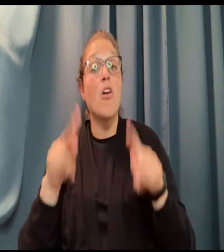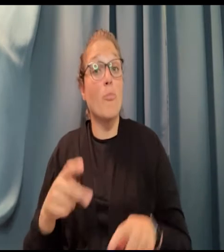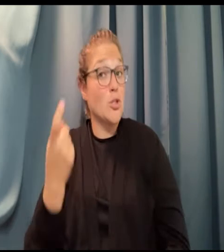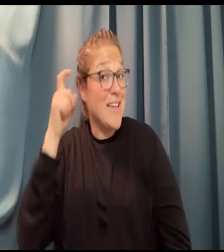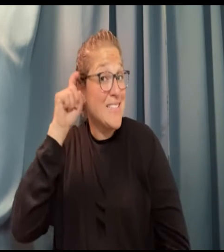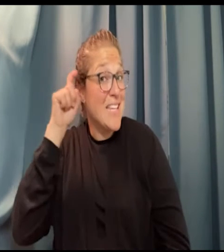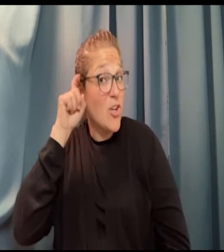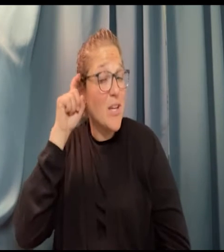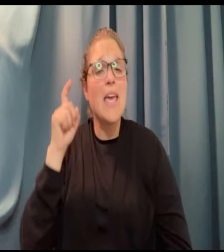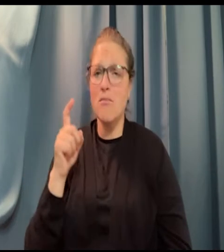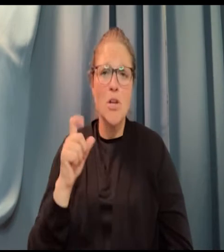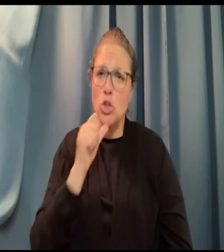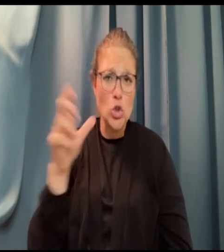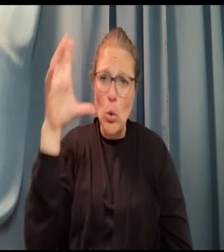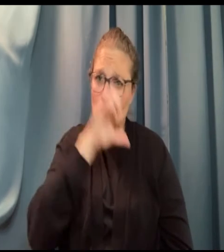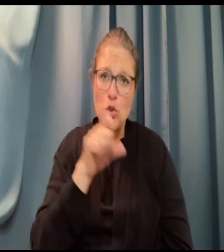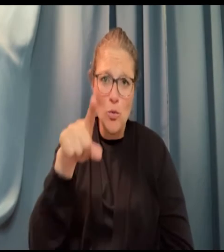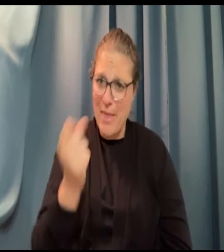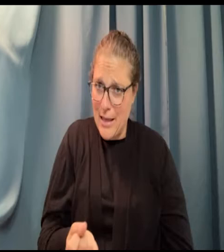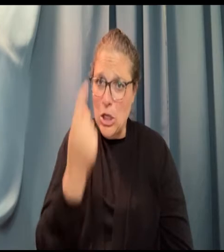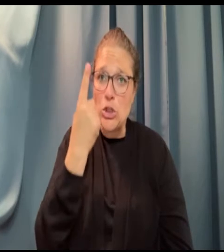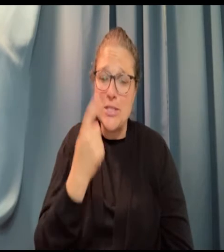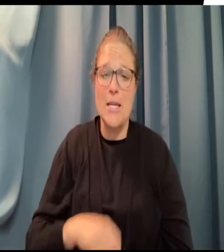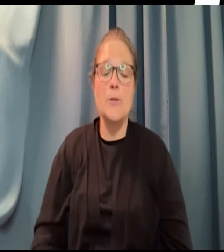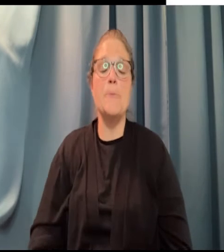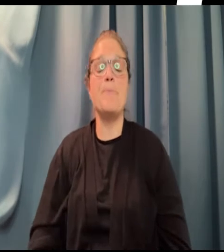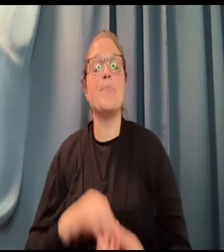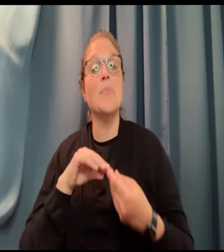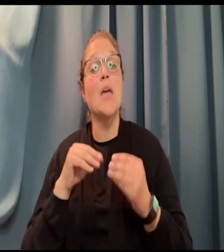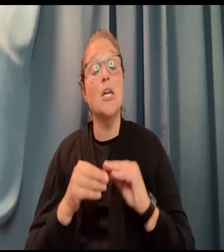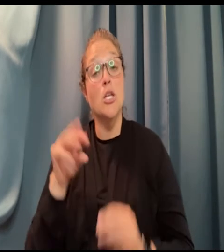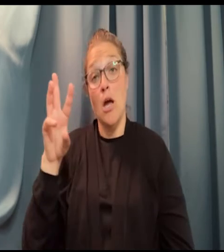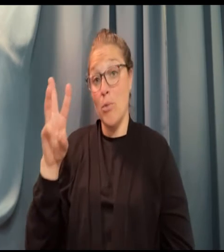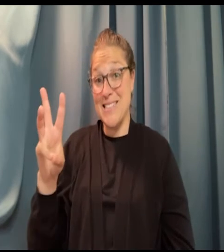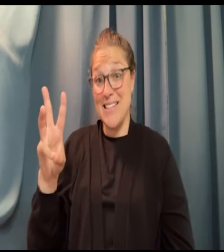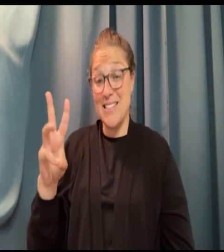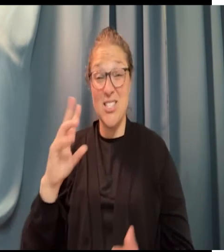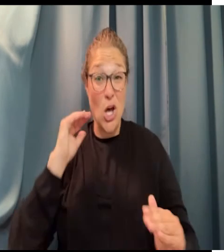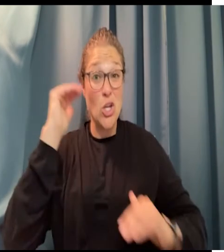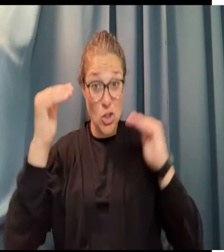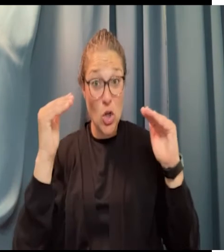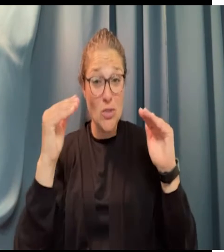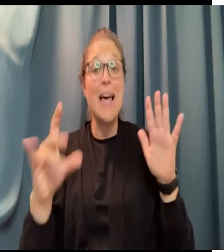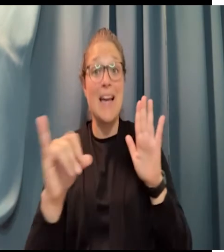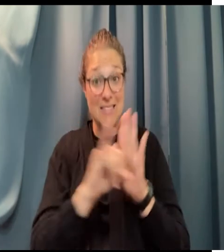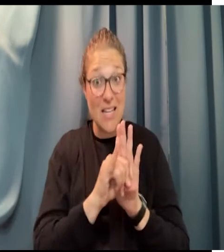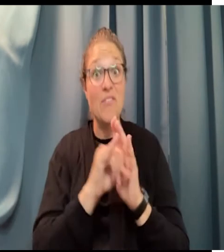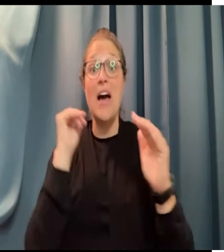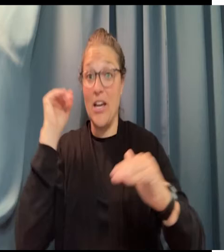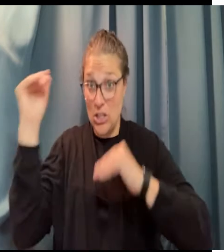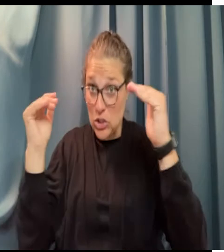can discriminate your regular speaking voice. Number 6, recognize adults as adults.